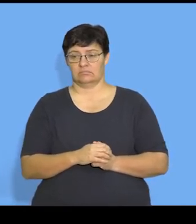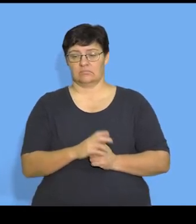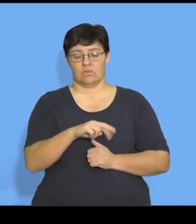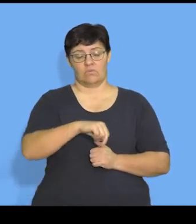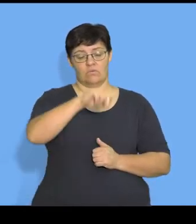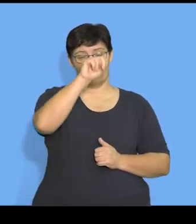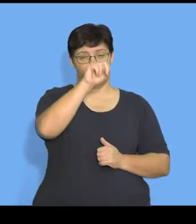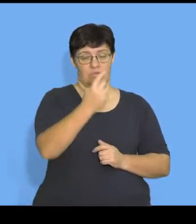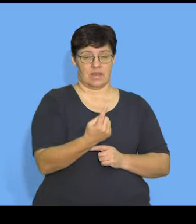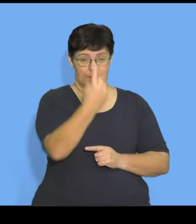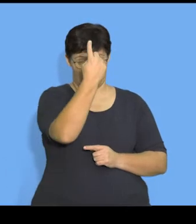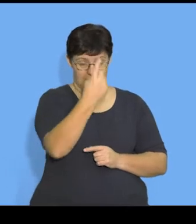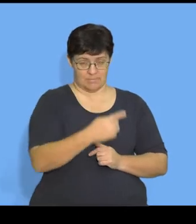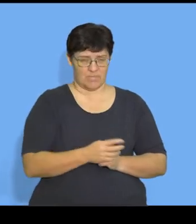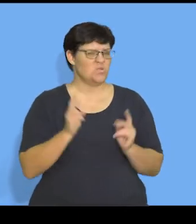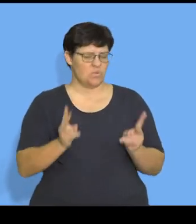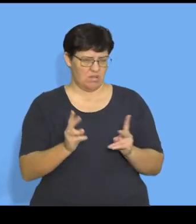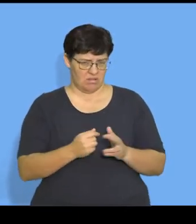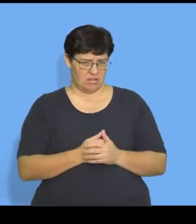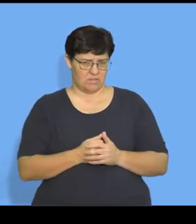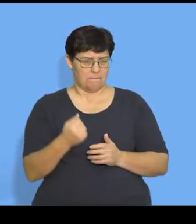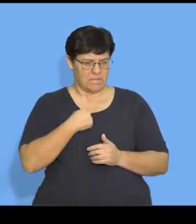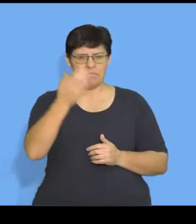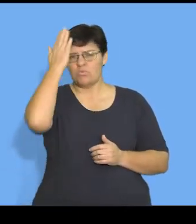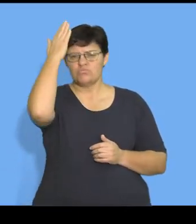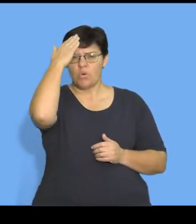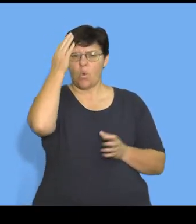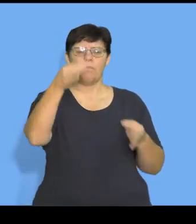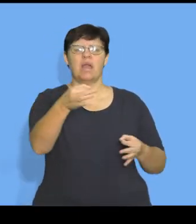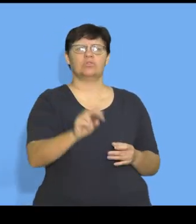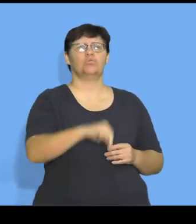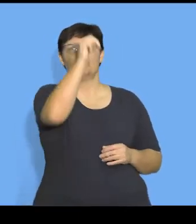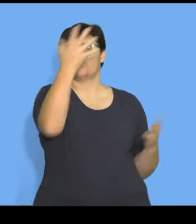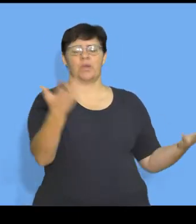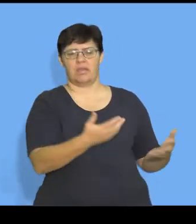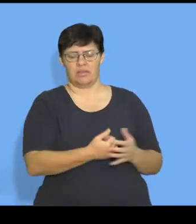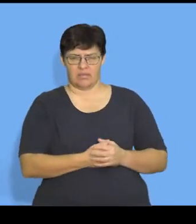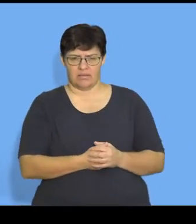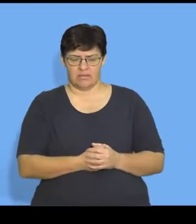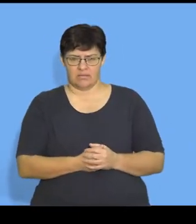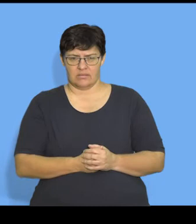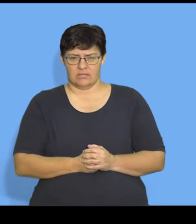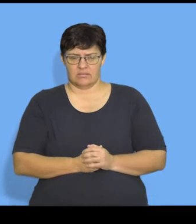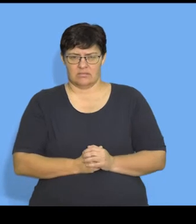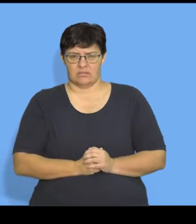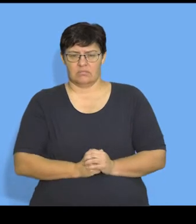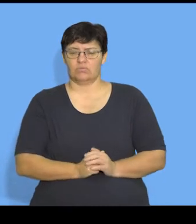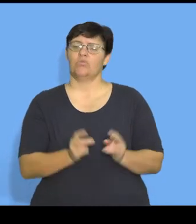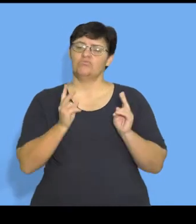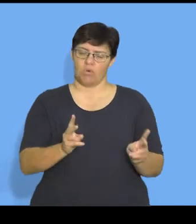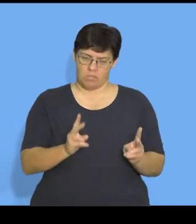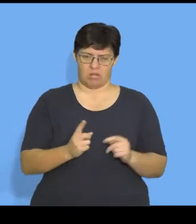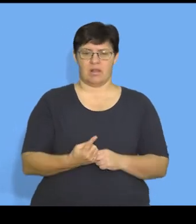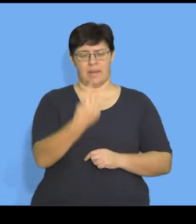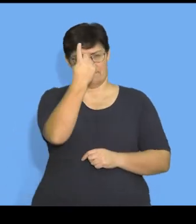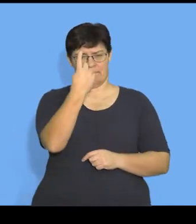north going up. I need to know where north is on your page because we conventionally make it going up,